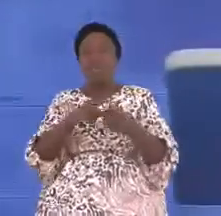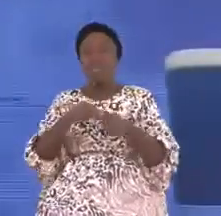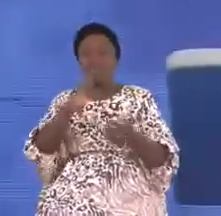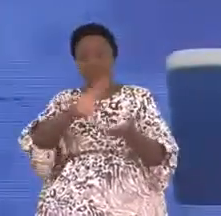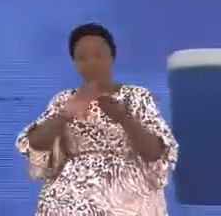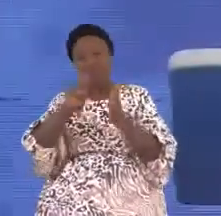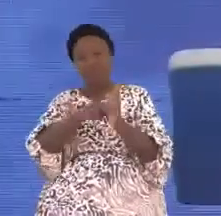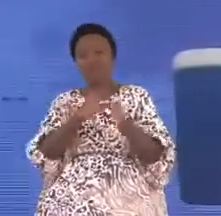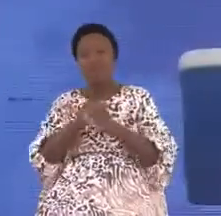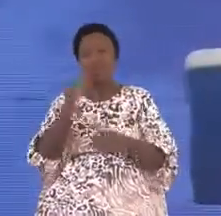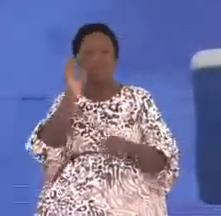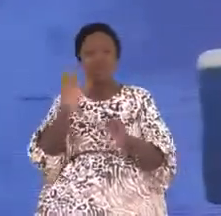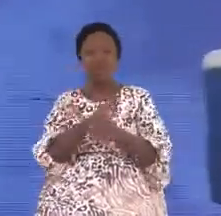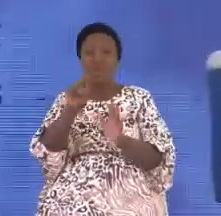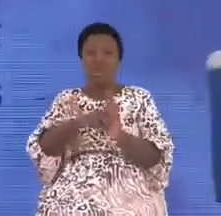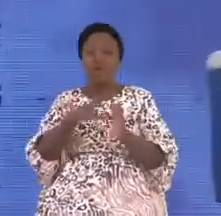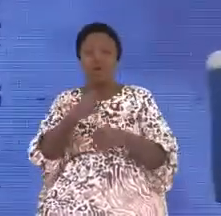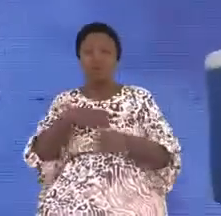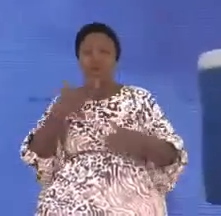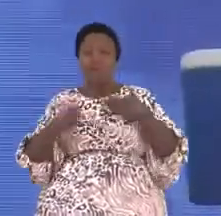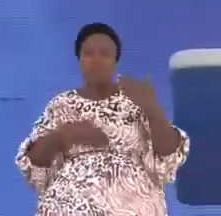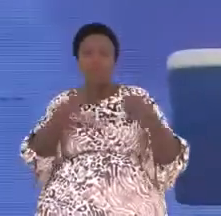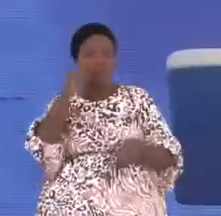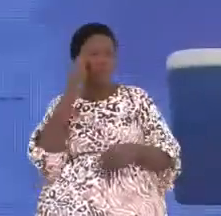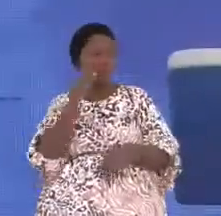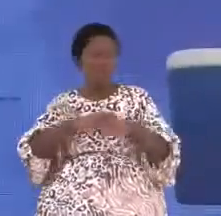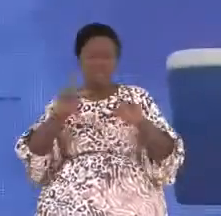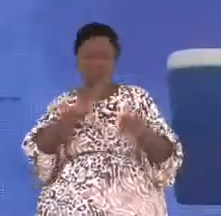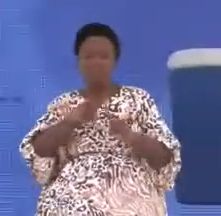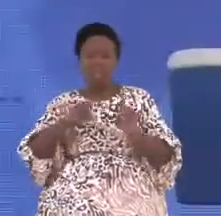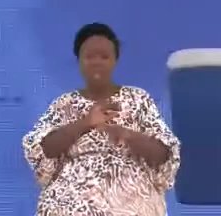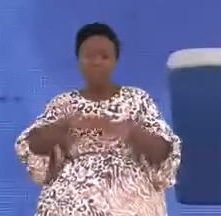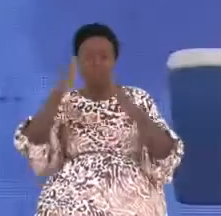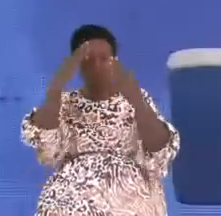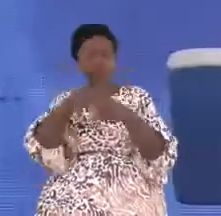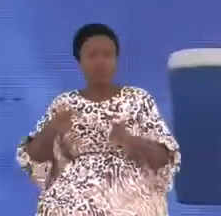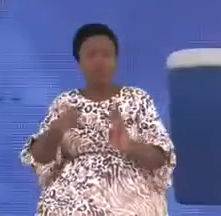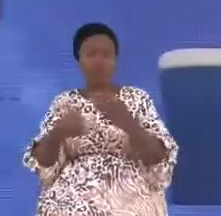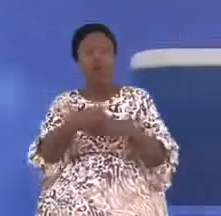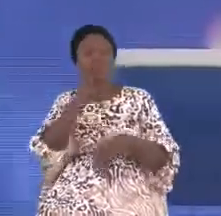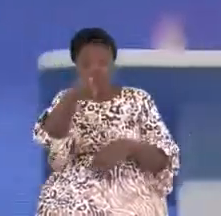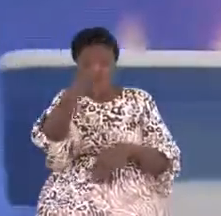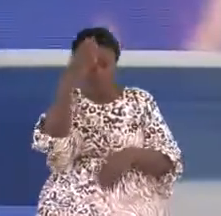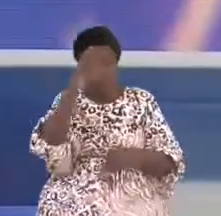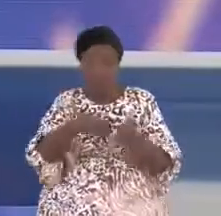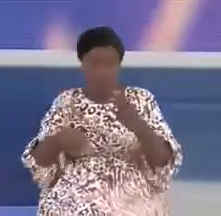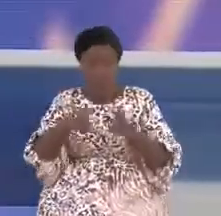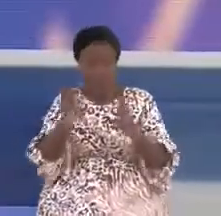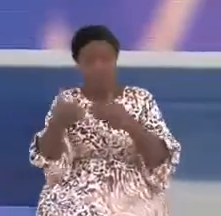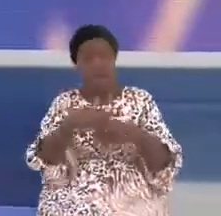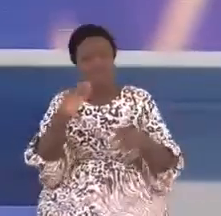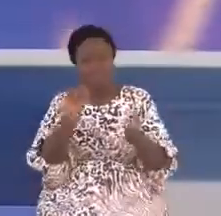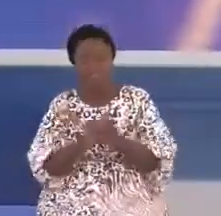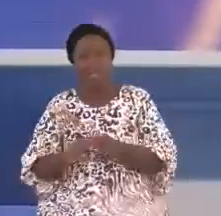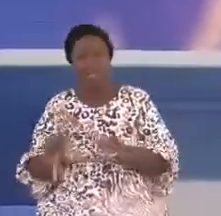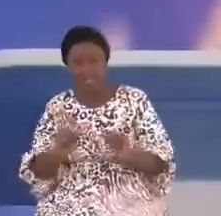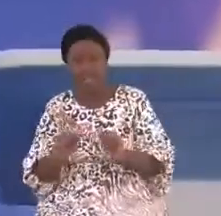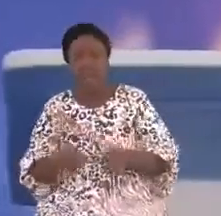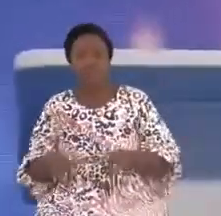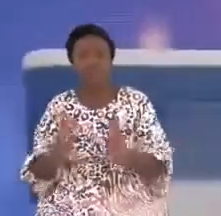fruitfulness of a happy home but i don't know the way back you know the way back that same way